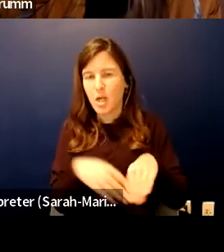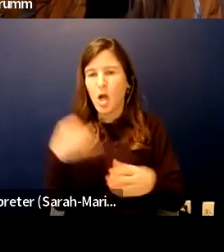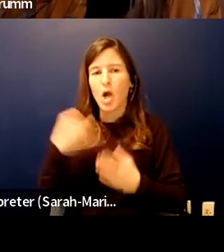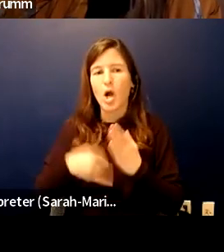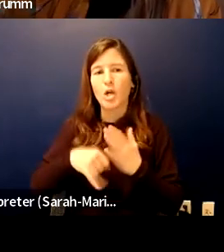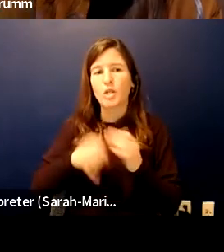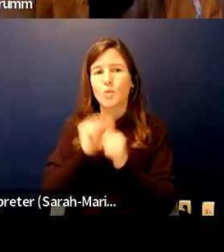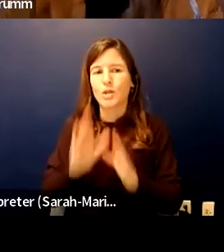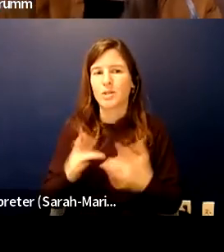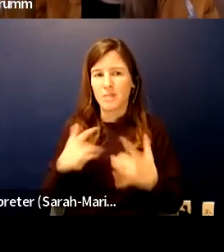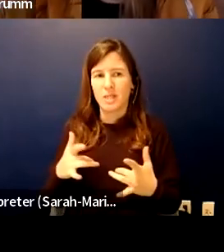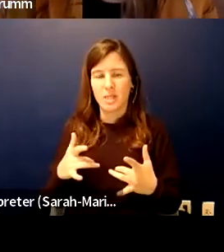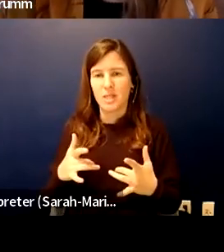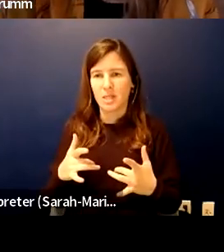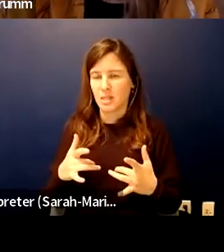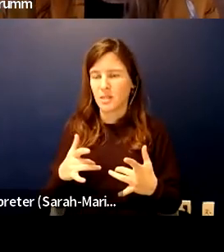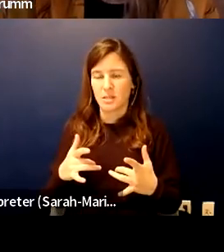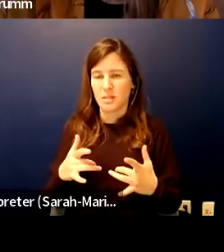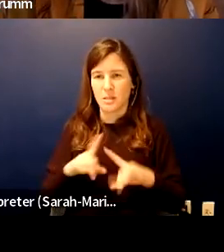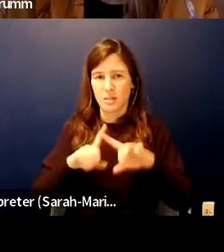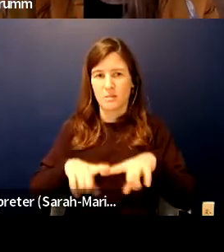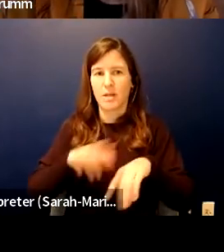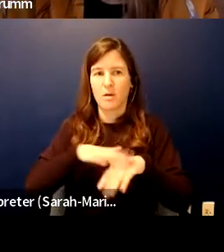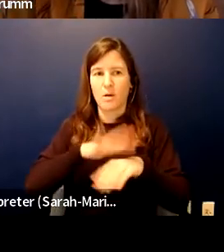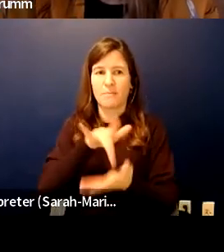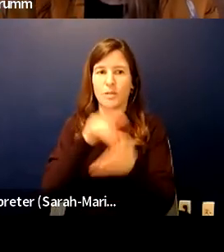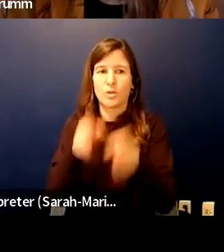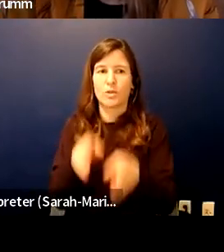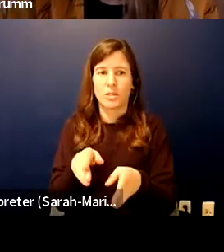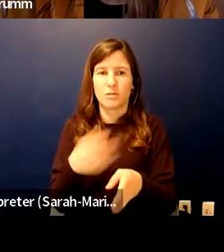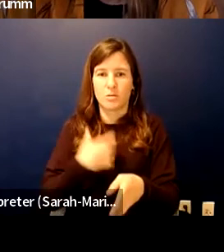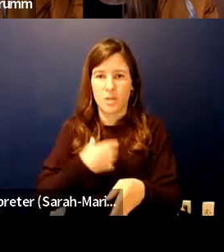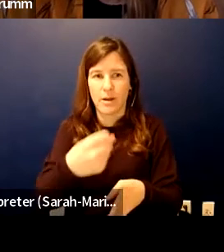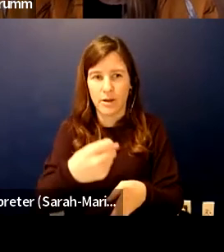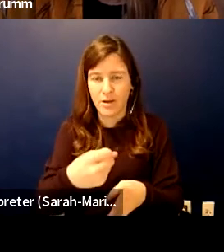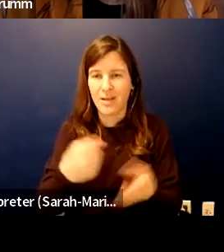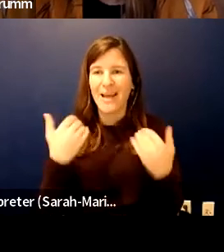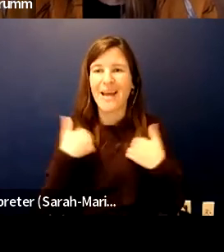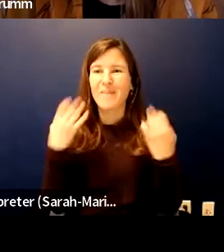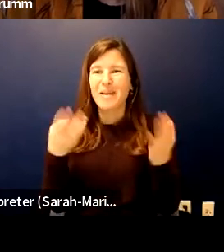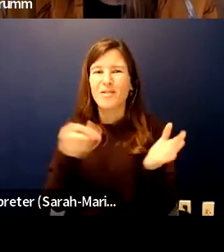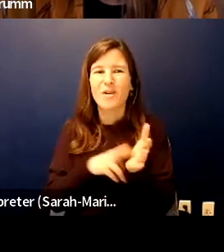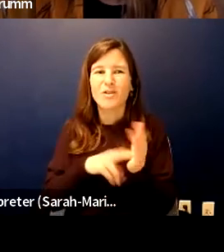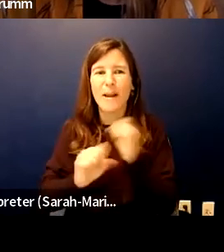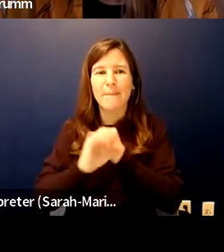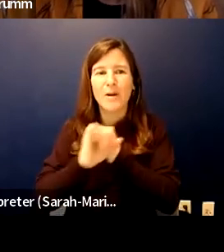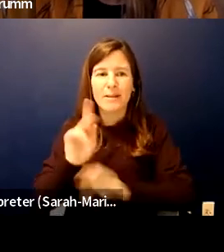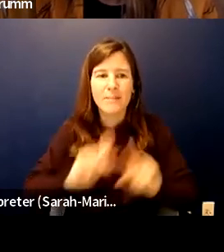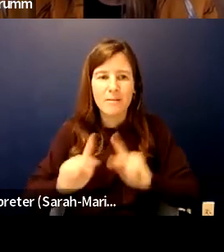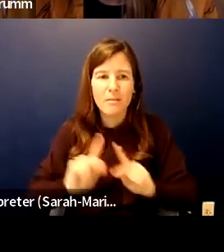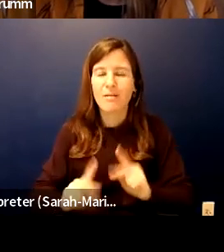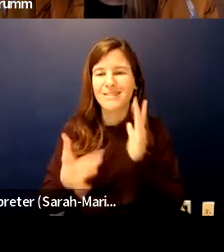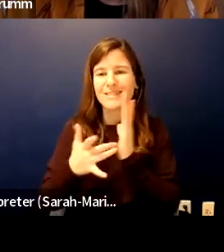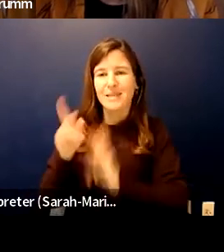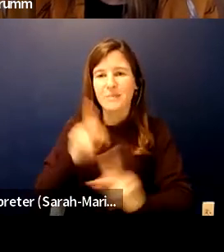is to be hired from one gig to another. There's a lot of contract marketing people, there's a lot of contract tech folks, you know,